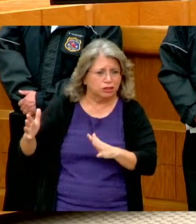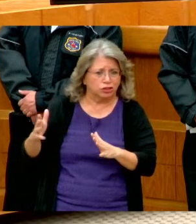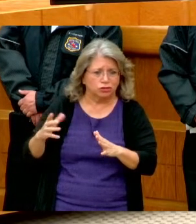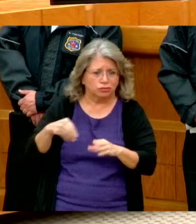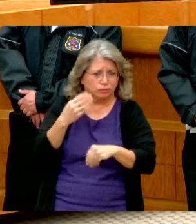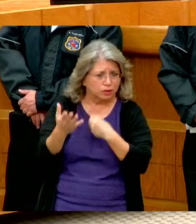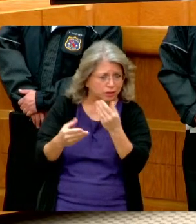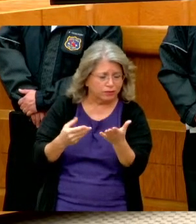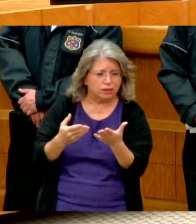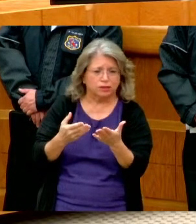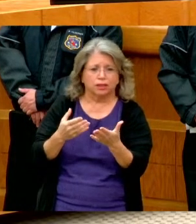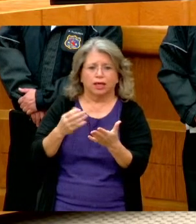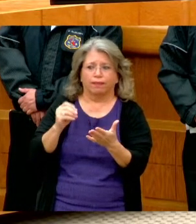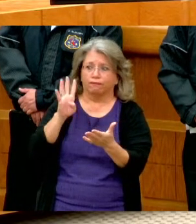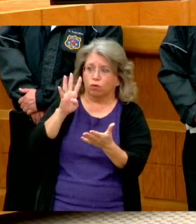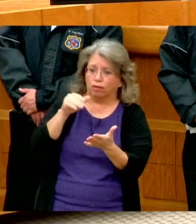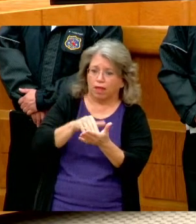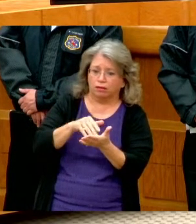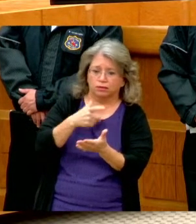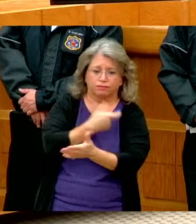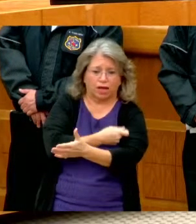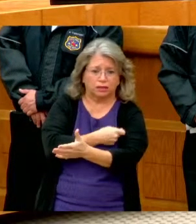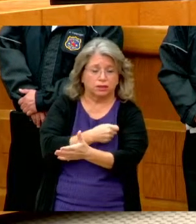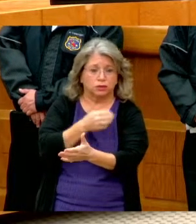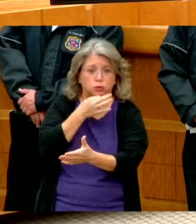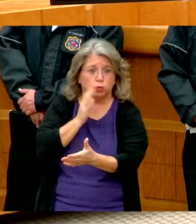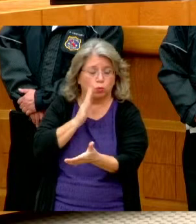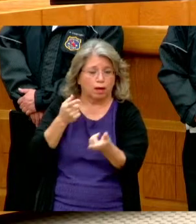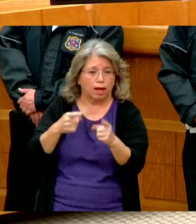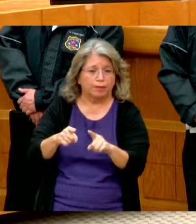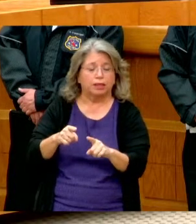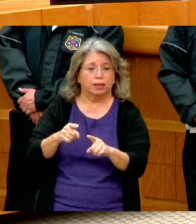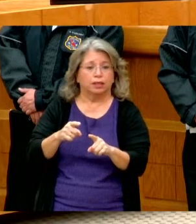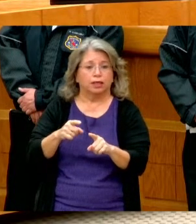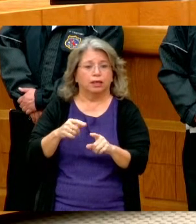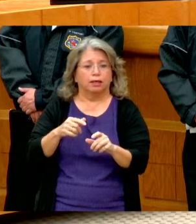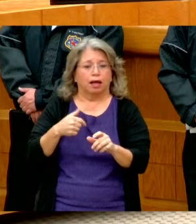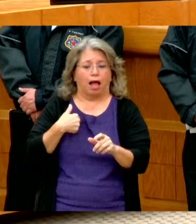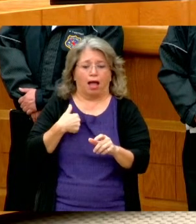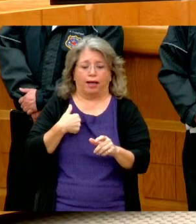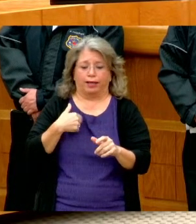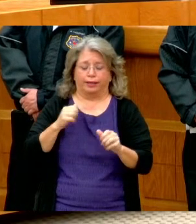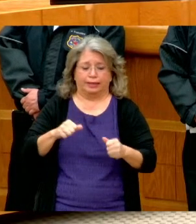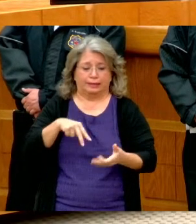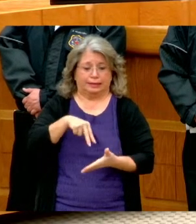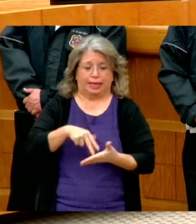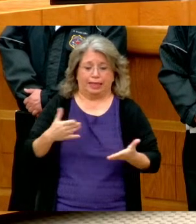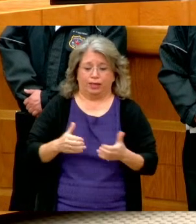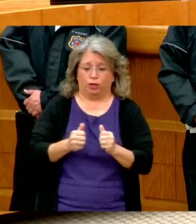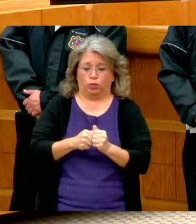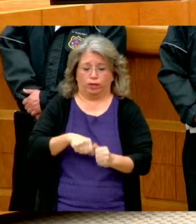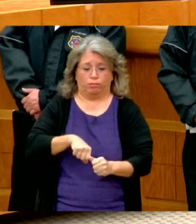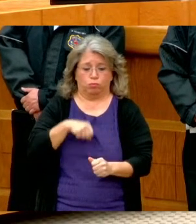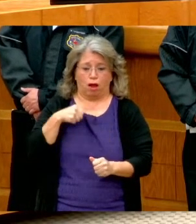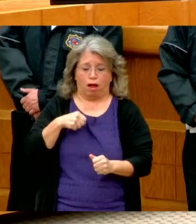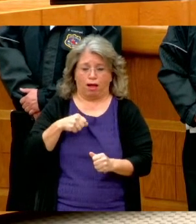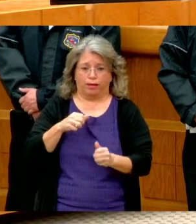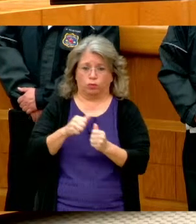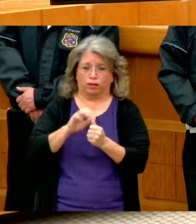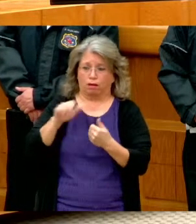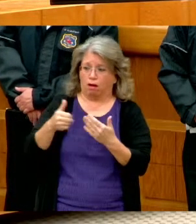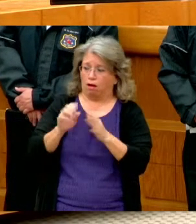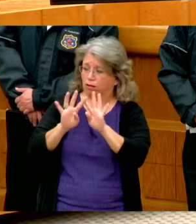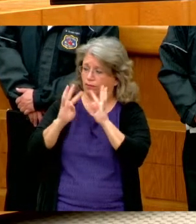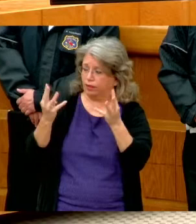optimistic. And because I can say that, it gives me pride to stand with the leadership here, to my left, to my right, behind me,